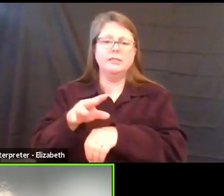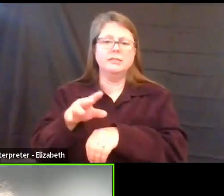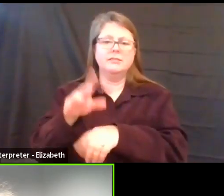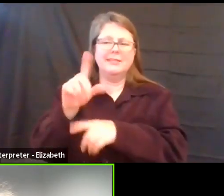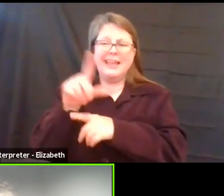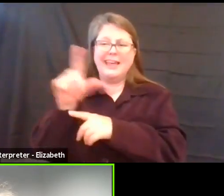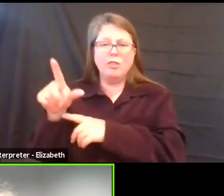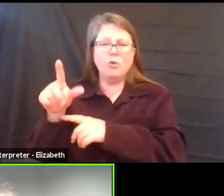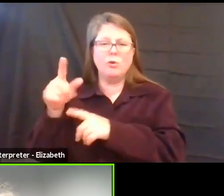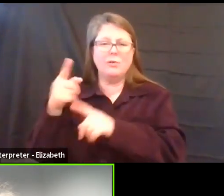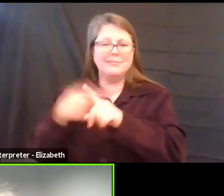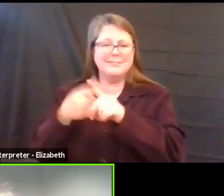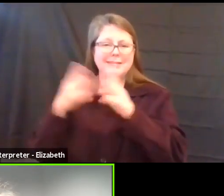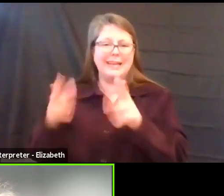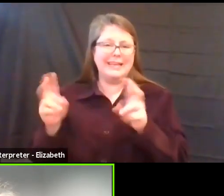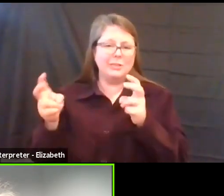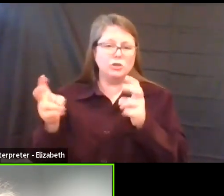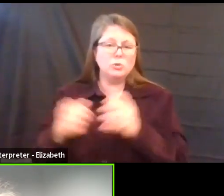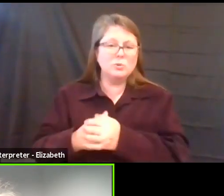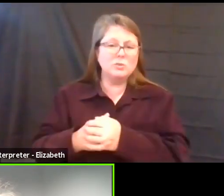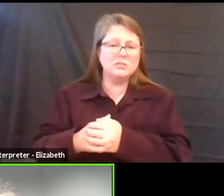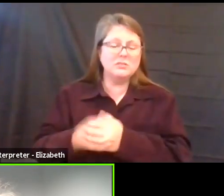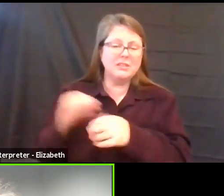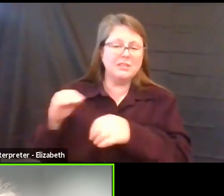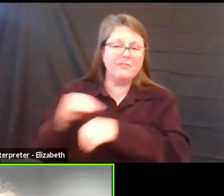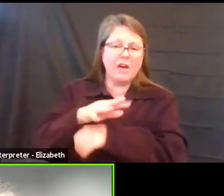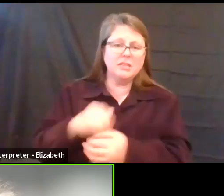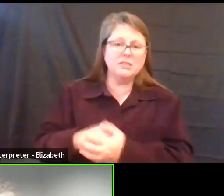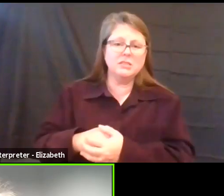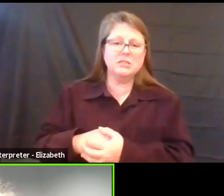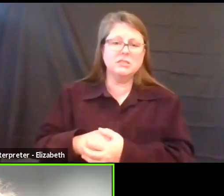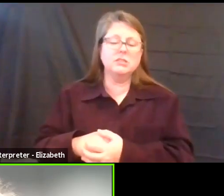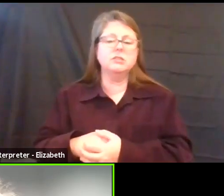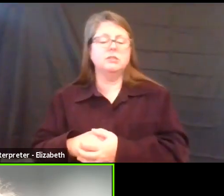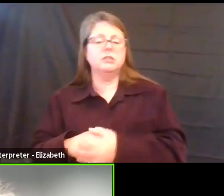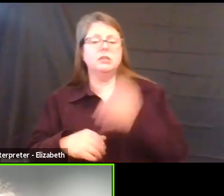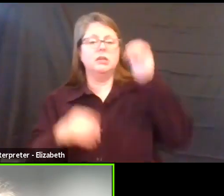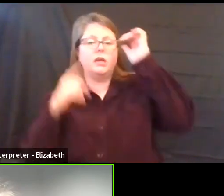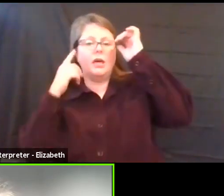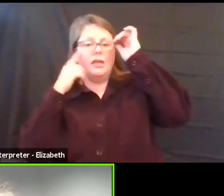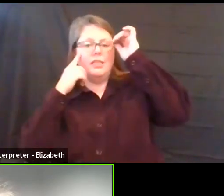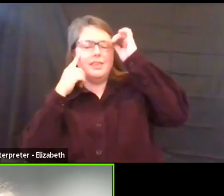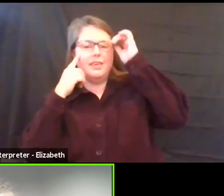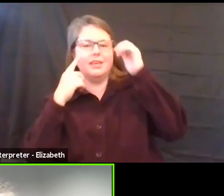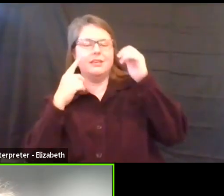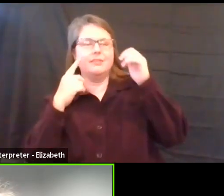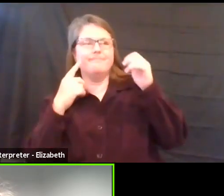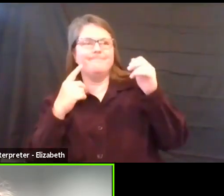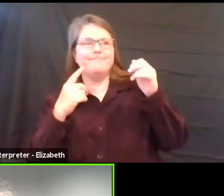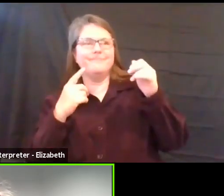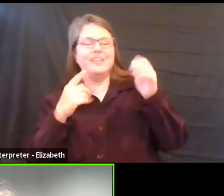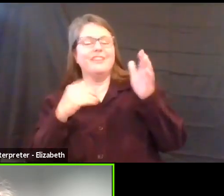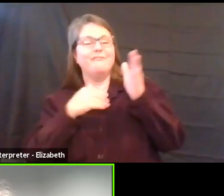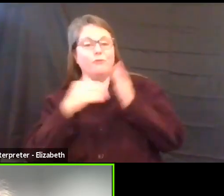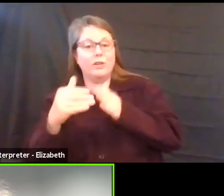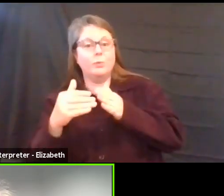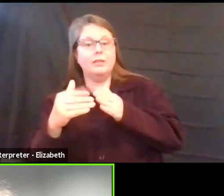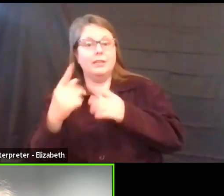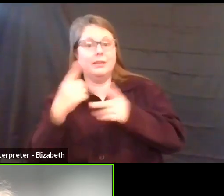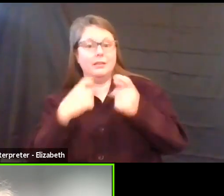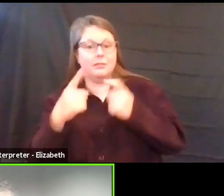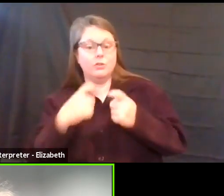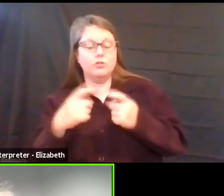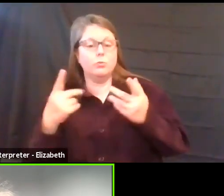So I think the one that we've heard the most frequently is the tenant's responsibility for cleanup.